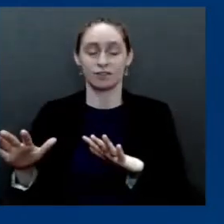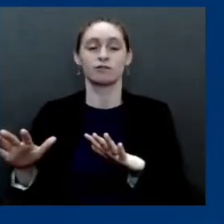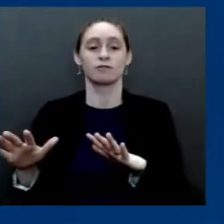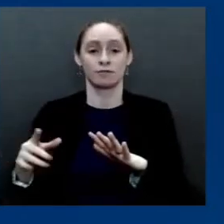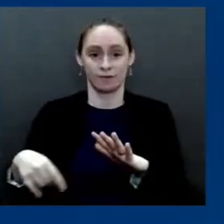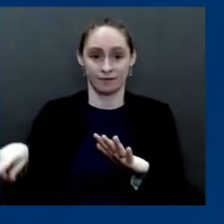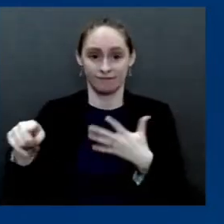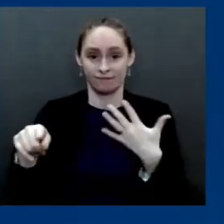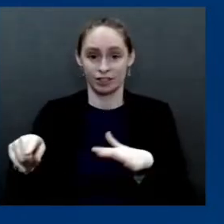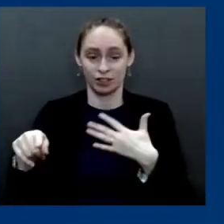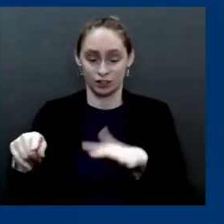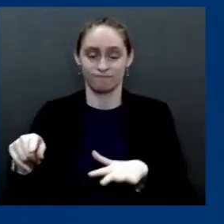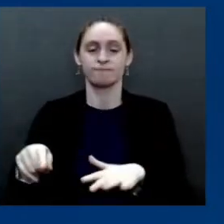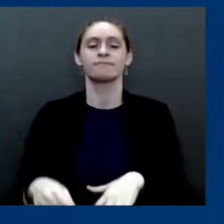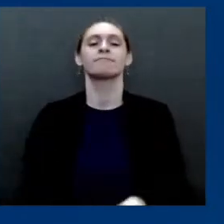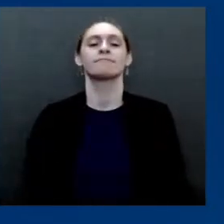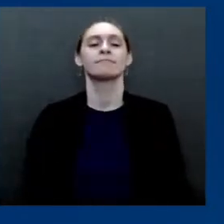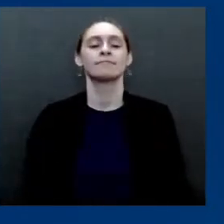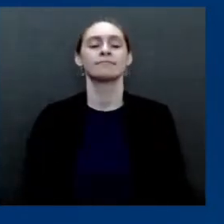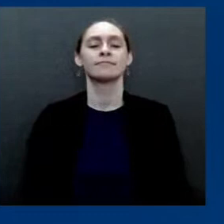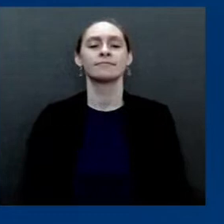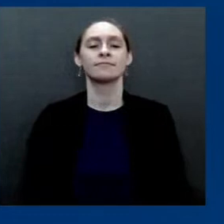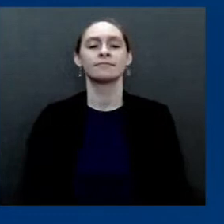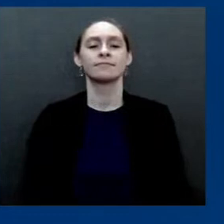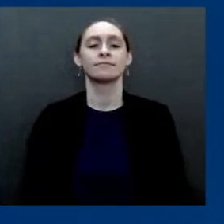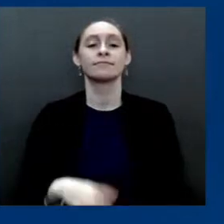themselves to be fully vaccinated? Thanks.